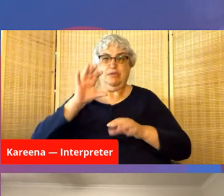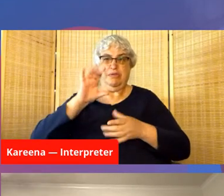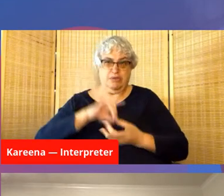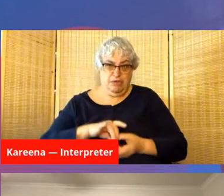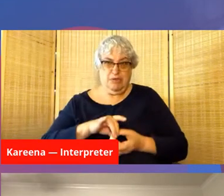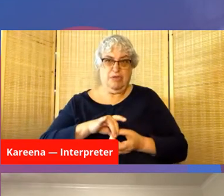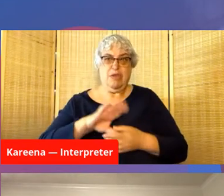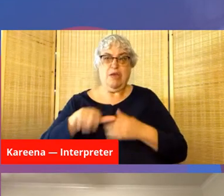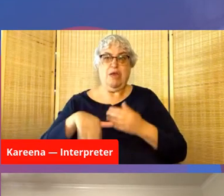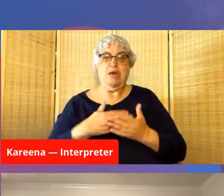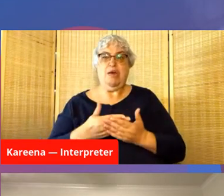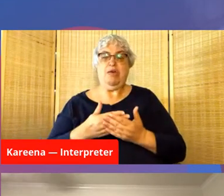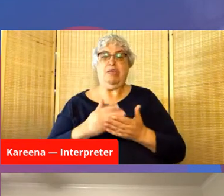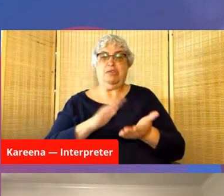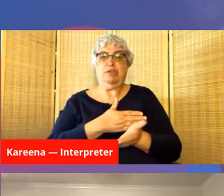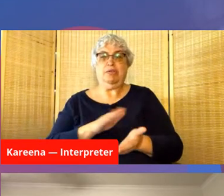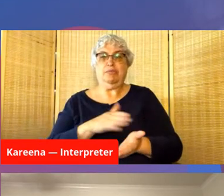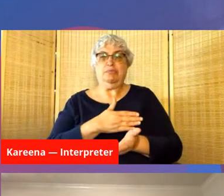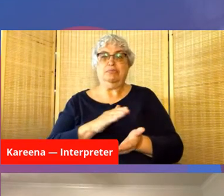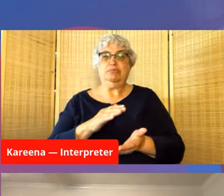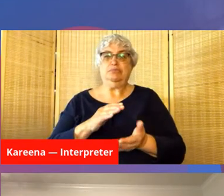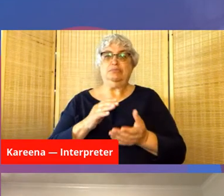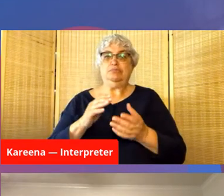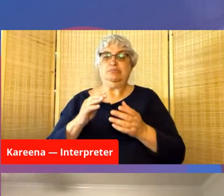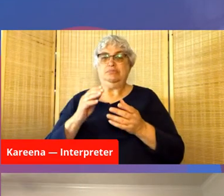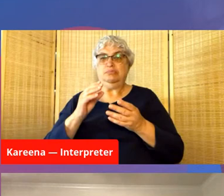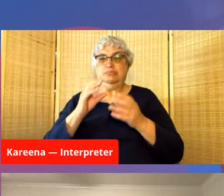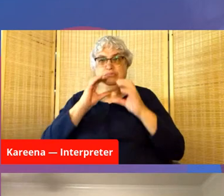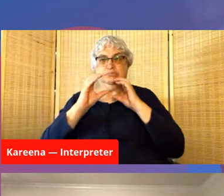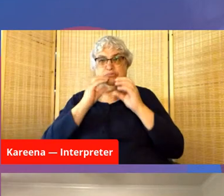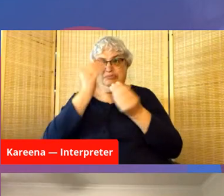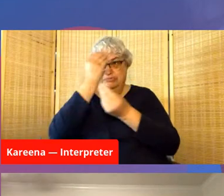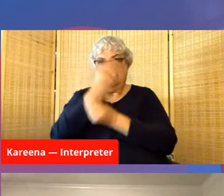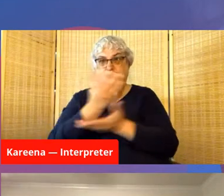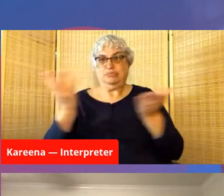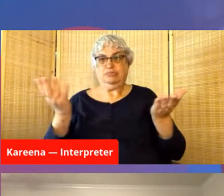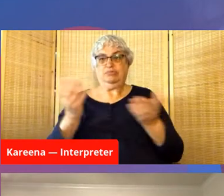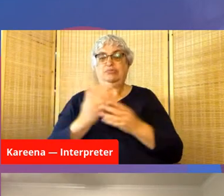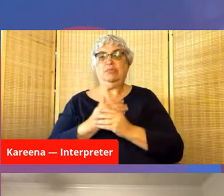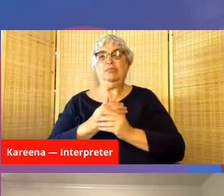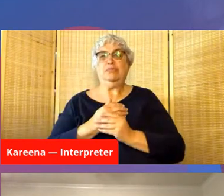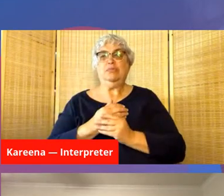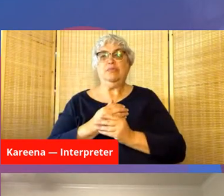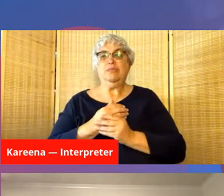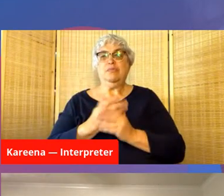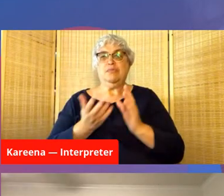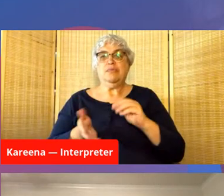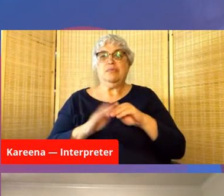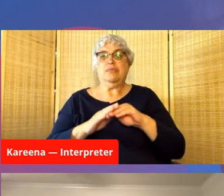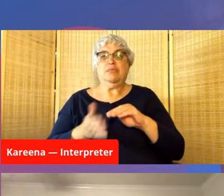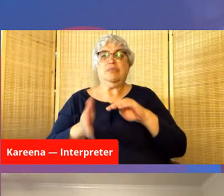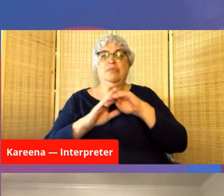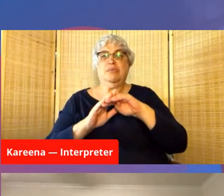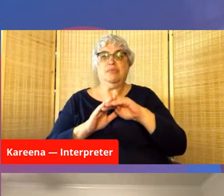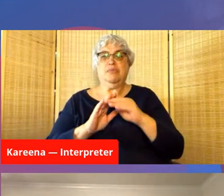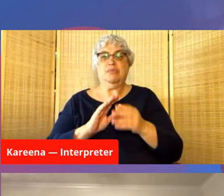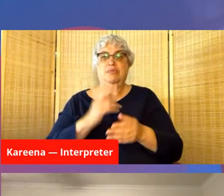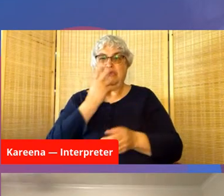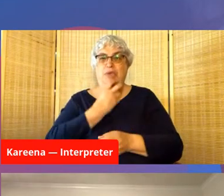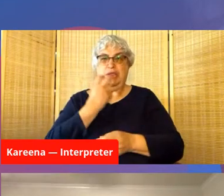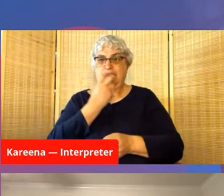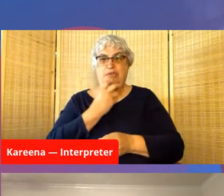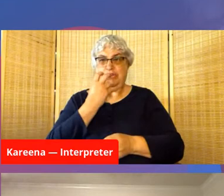think, part of its communicative power. It's sort of a way, obviously, of amplifying speech